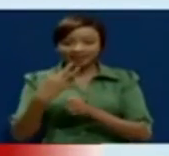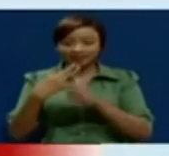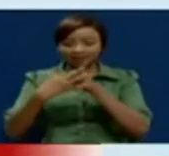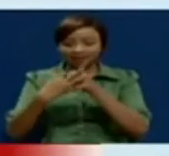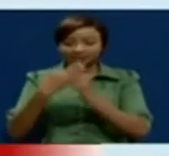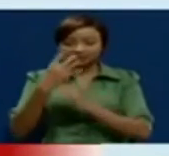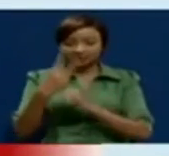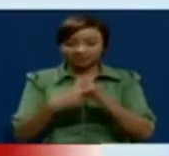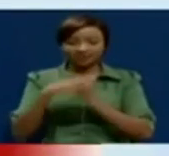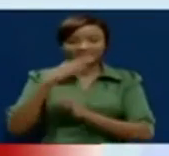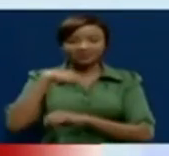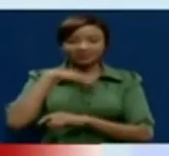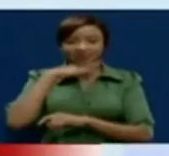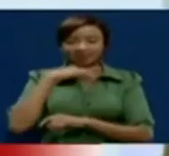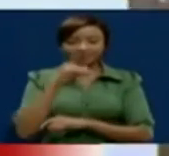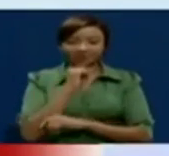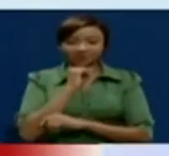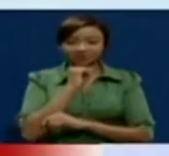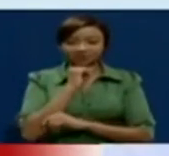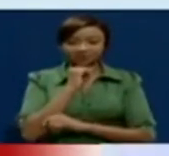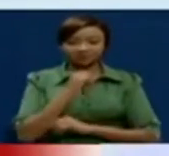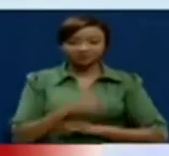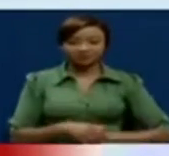9,387 deaths.